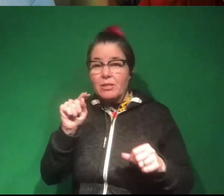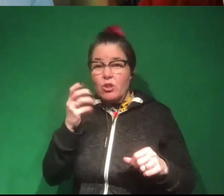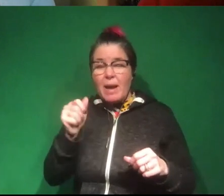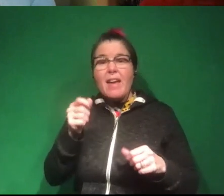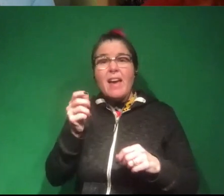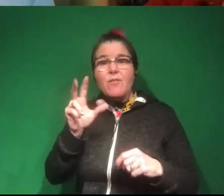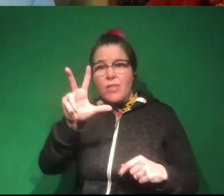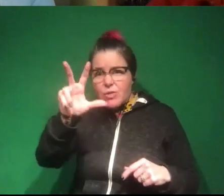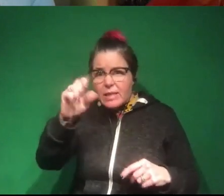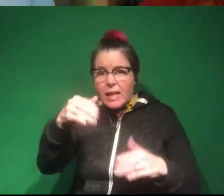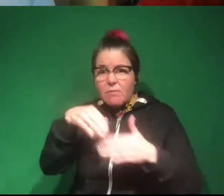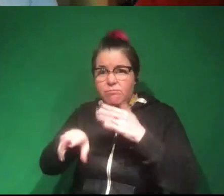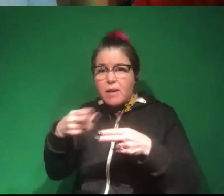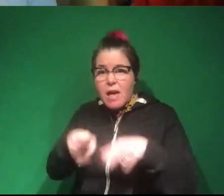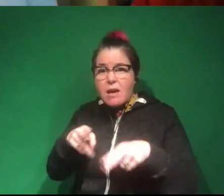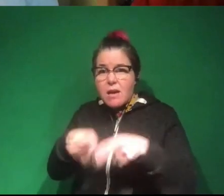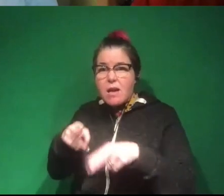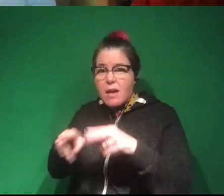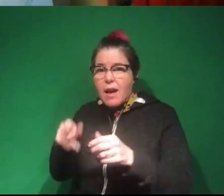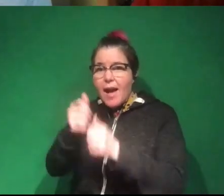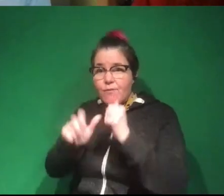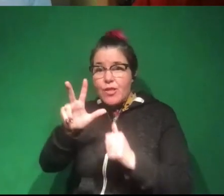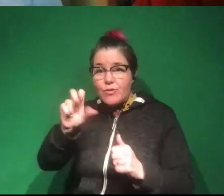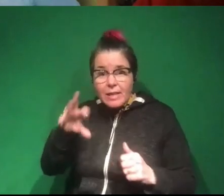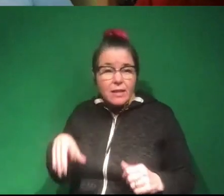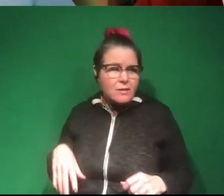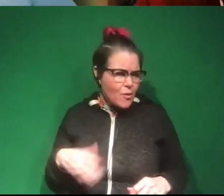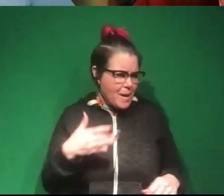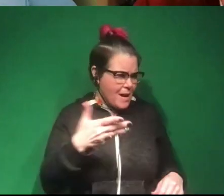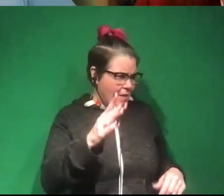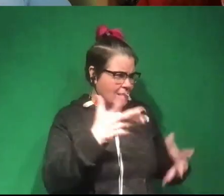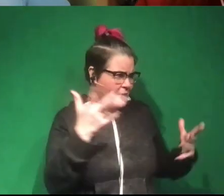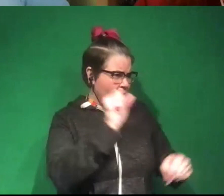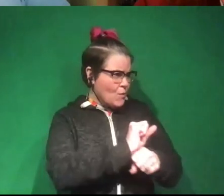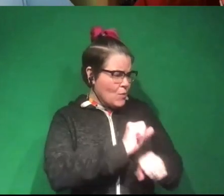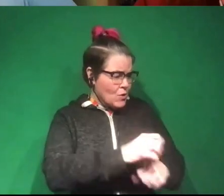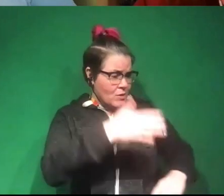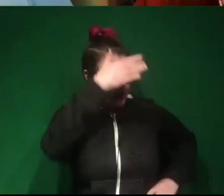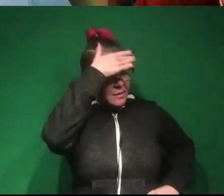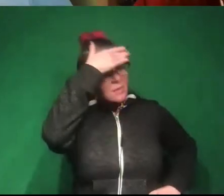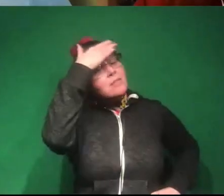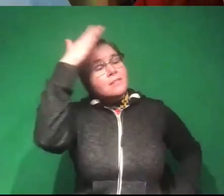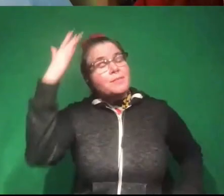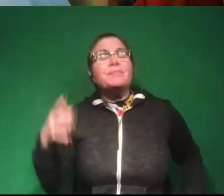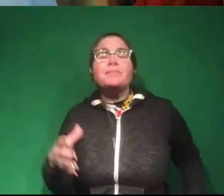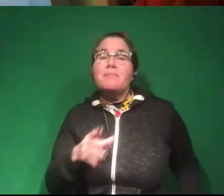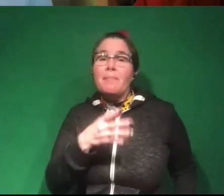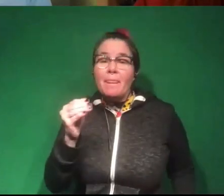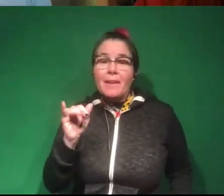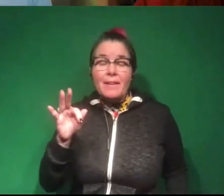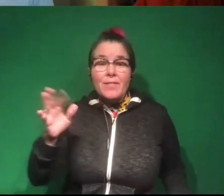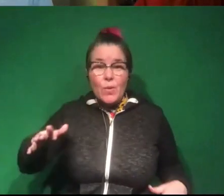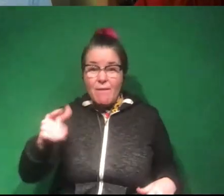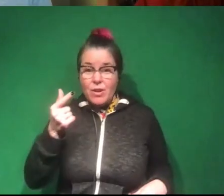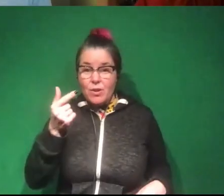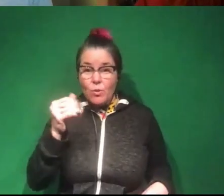seconds. Oh my God. That's a lot of work. My God. And if you haven't Googled a